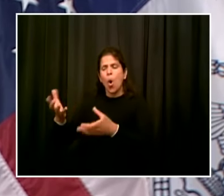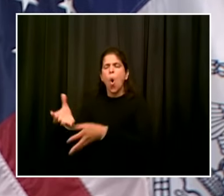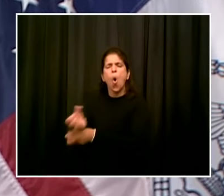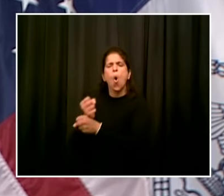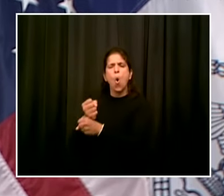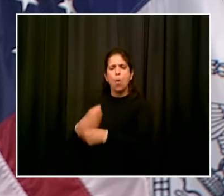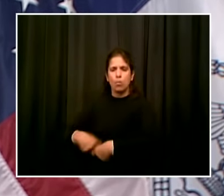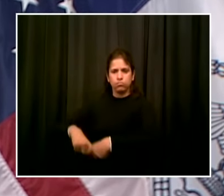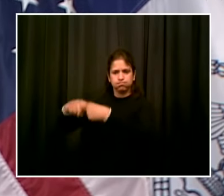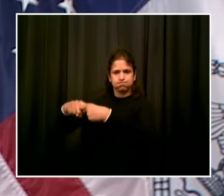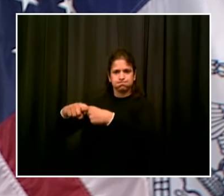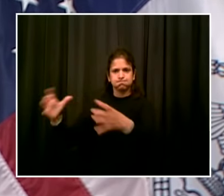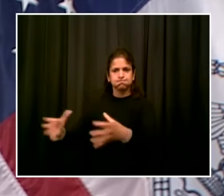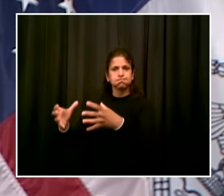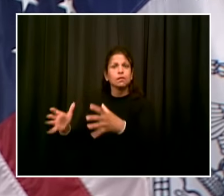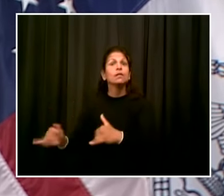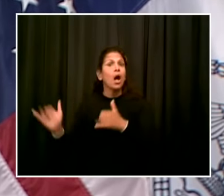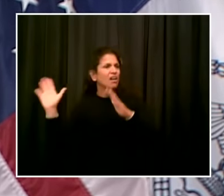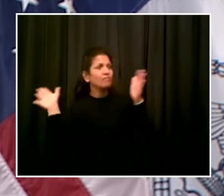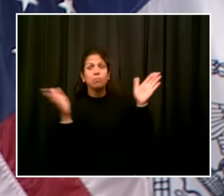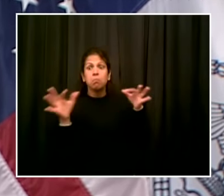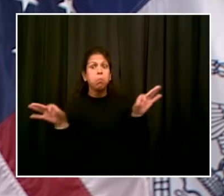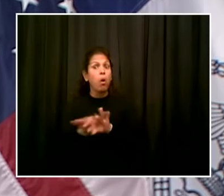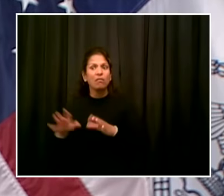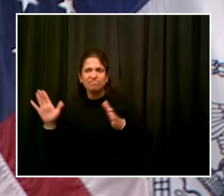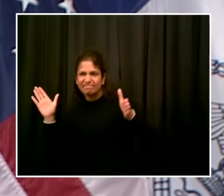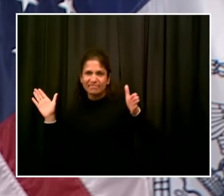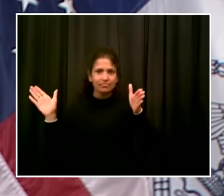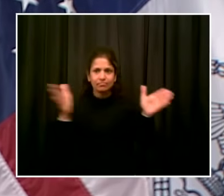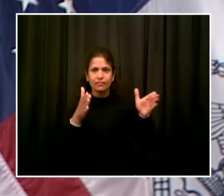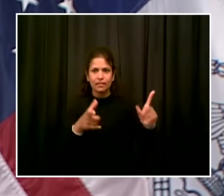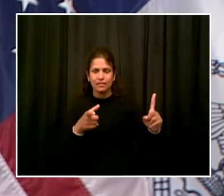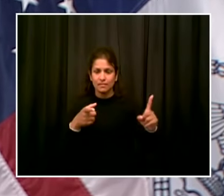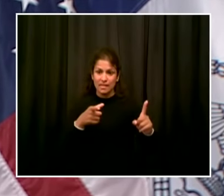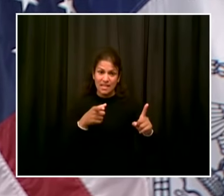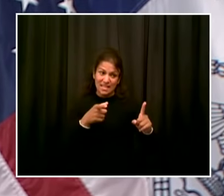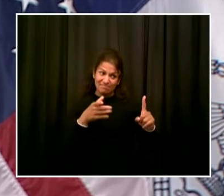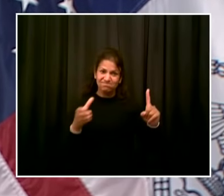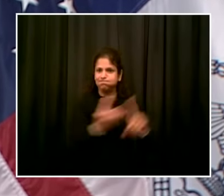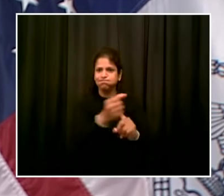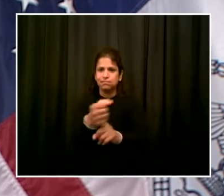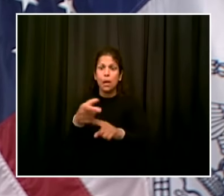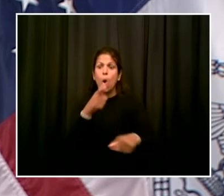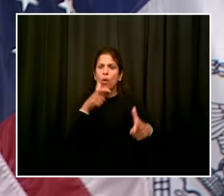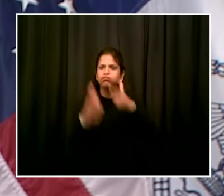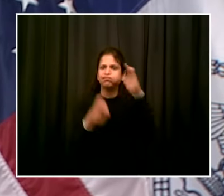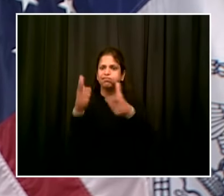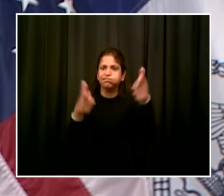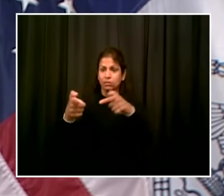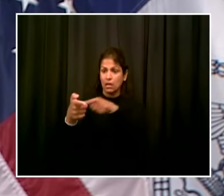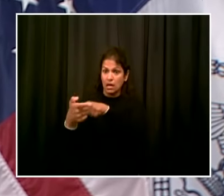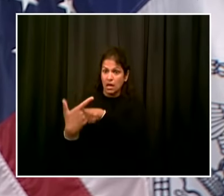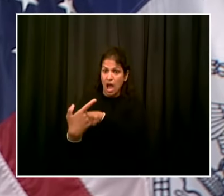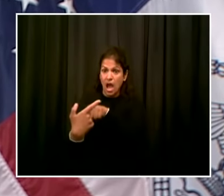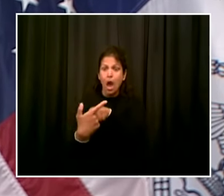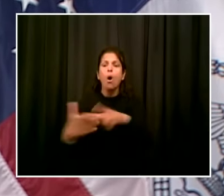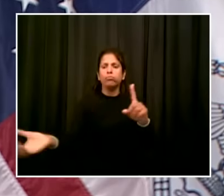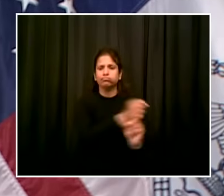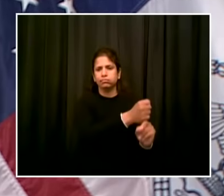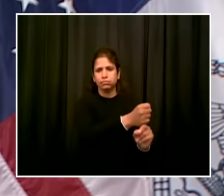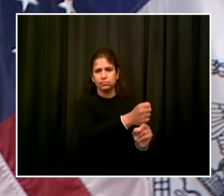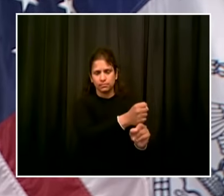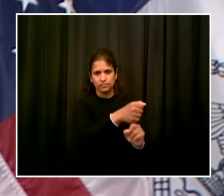right now in terms of fighting back the coronavirus, in terms of fighting this recent spate of shootings, and dealing with a change in the NYPD budget. But